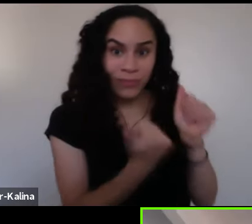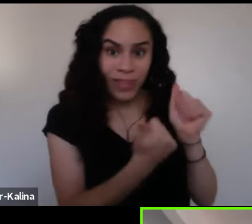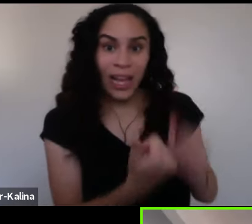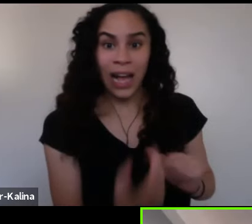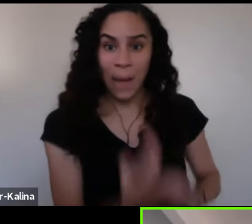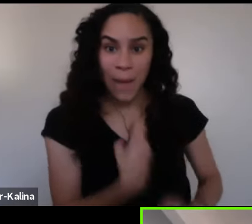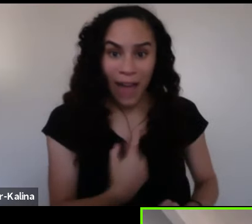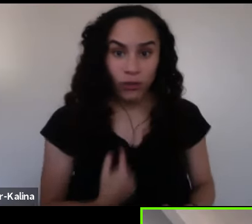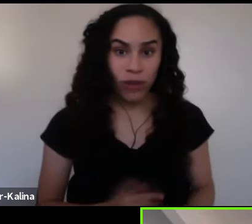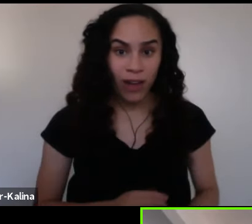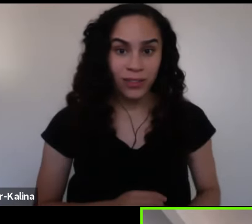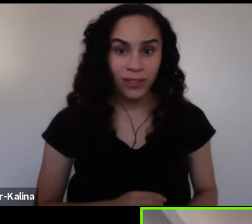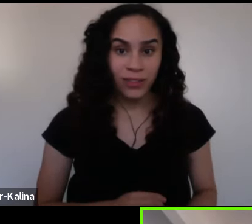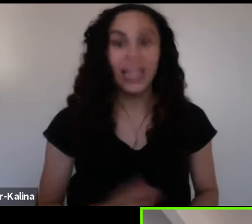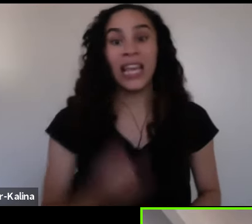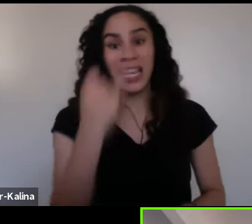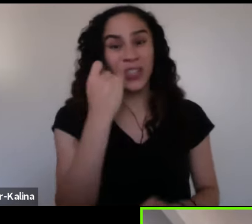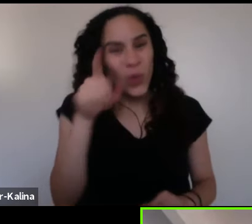ally, be an ally.